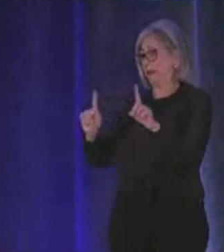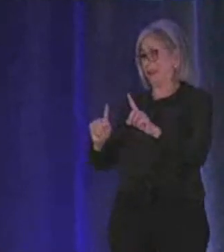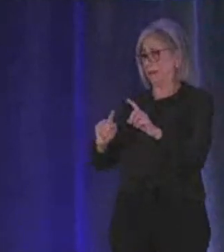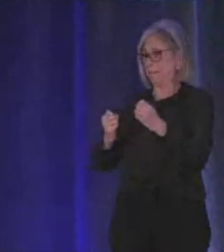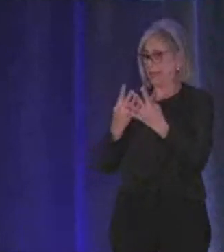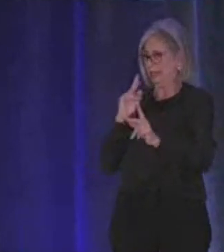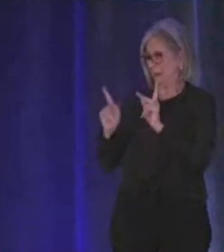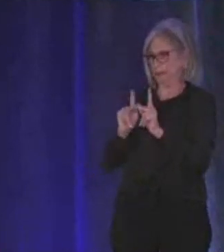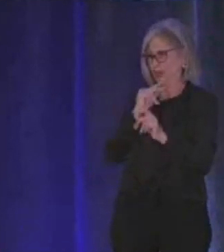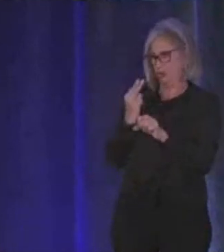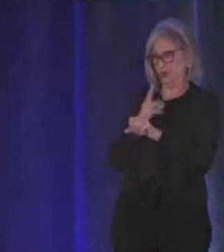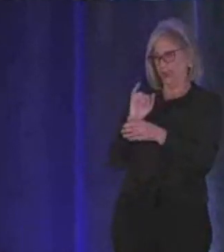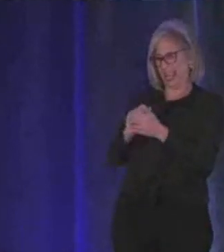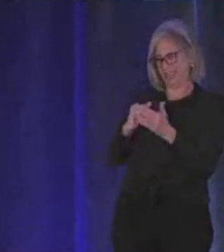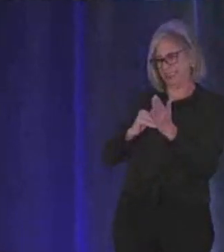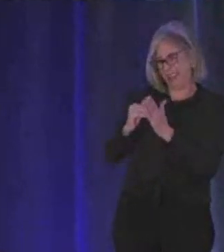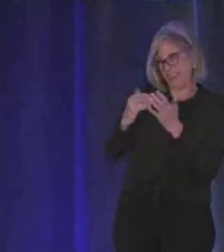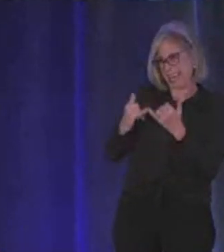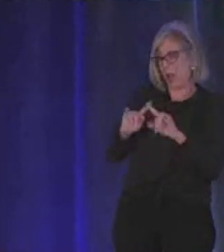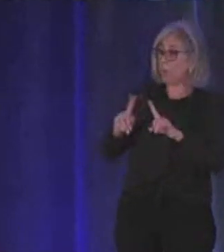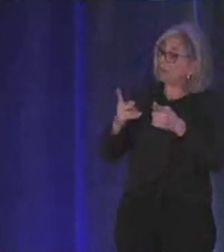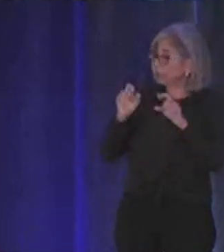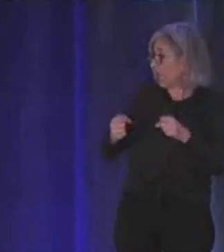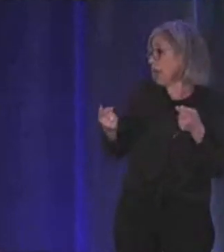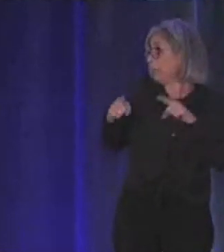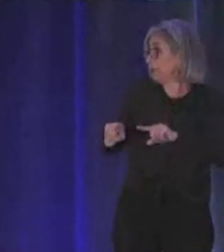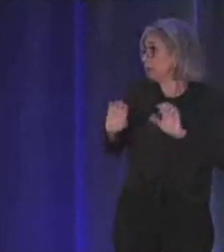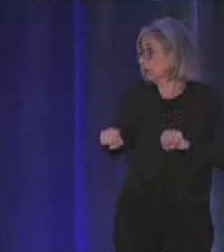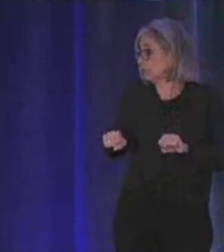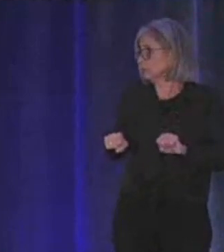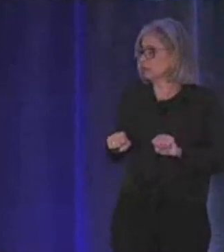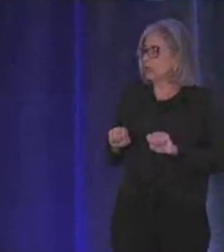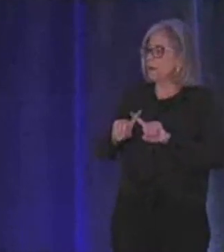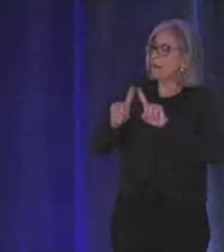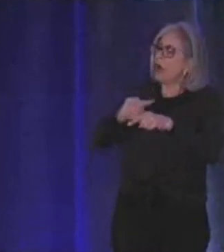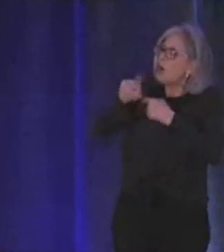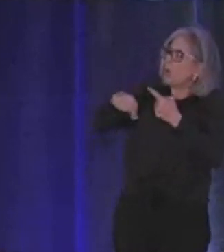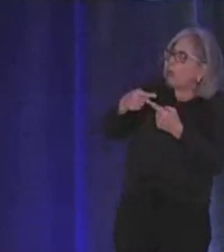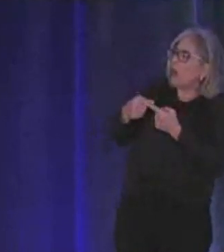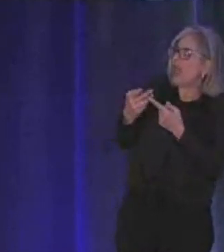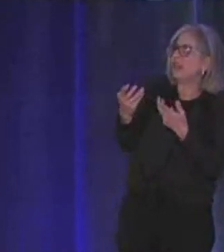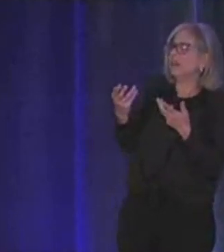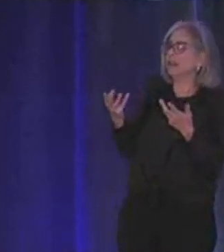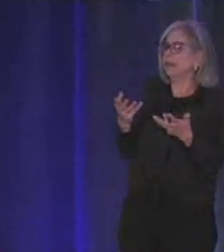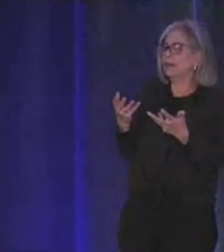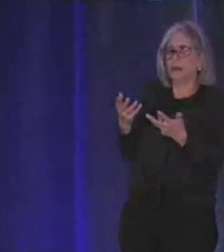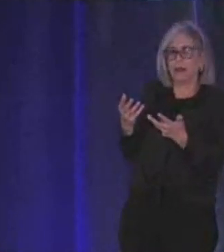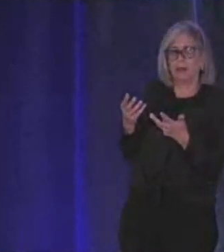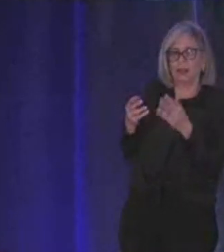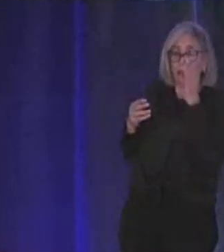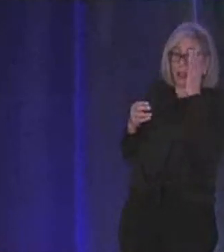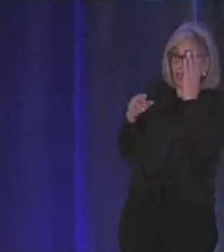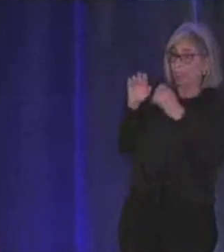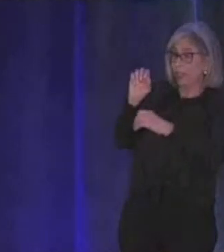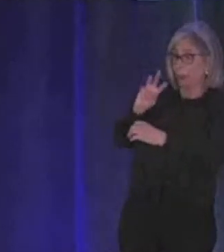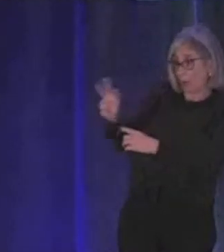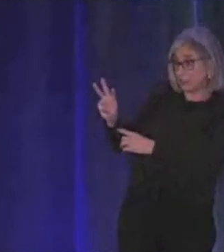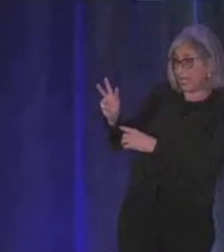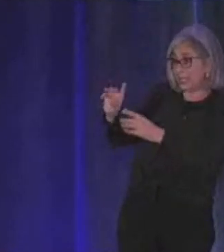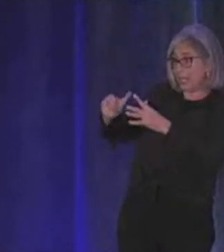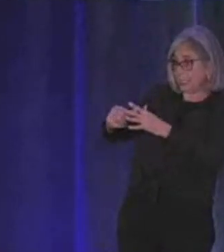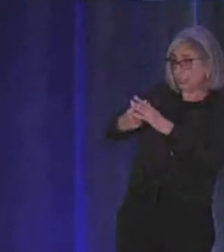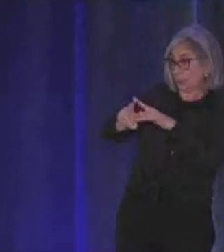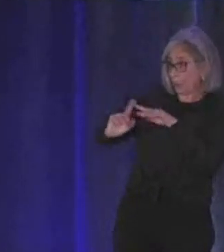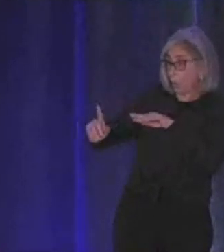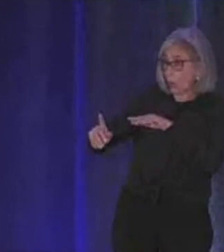right? But hey, it could happen. And so when the sites are deployed, if your teams